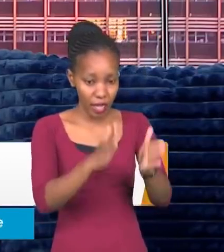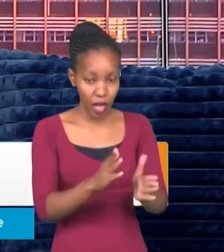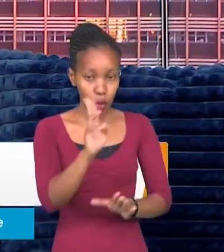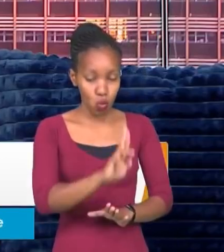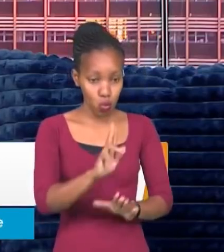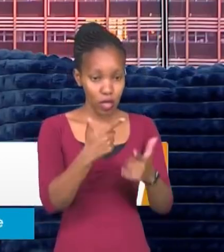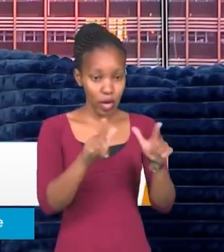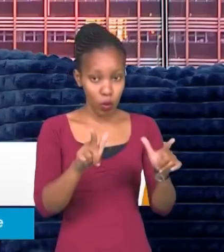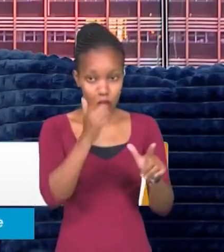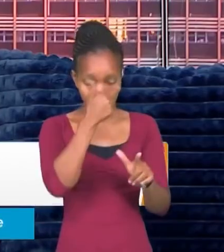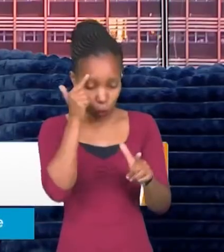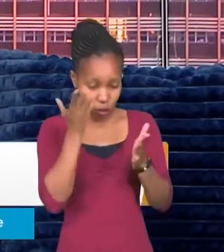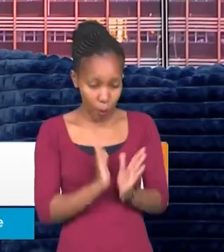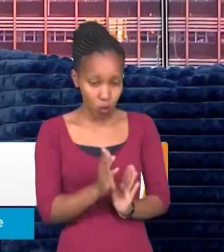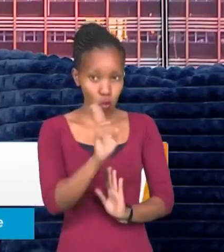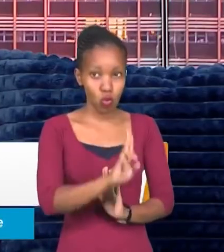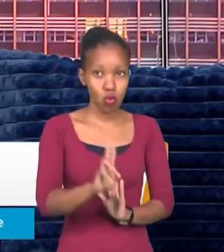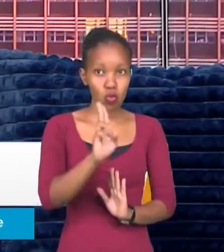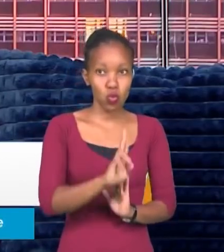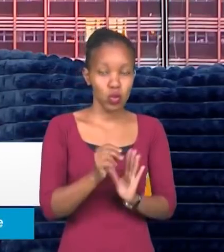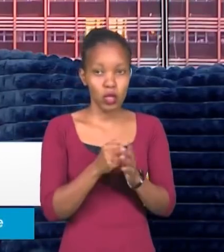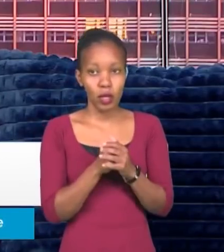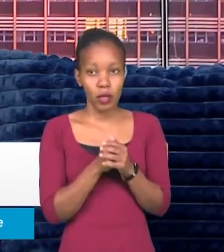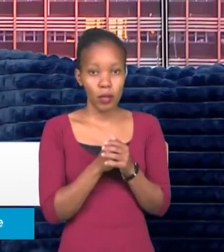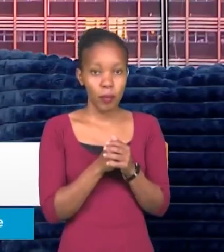Mm-hmm. Because someone can use maybe a simile to refer to,